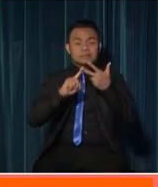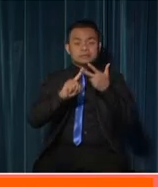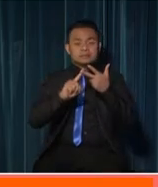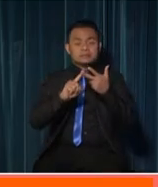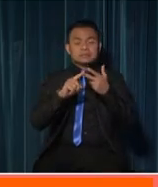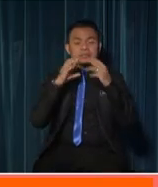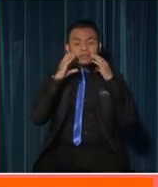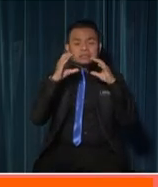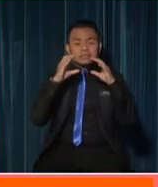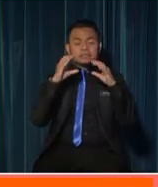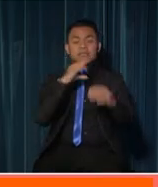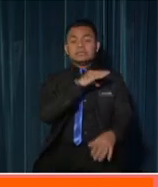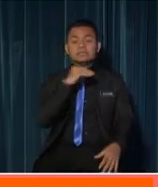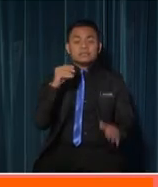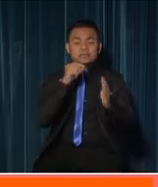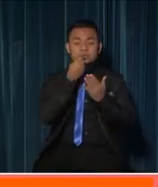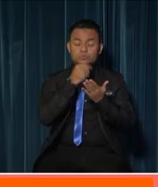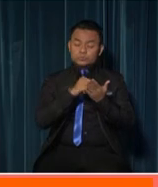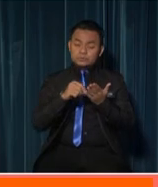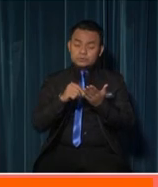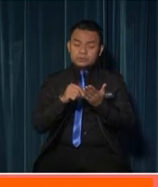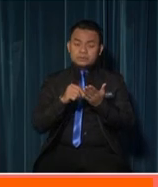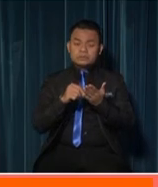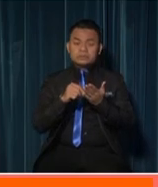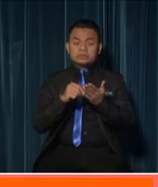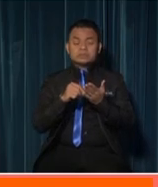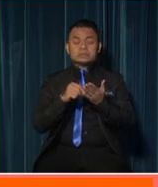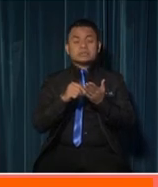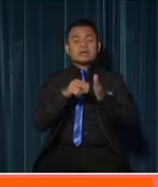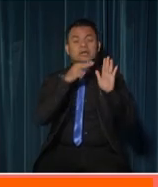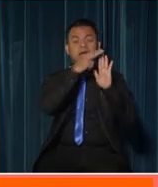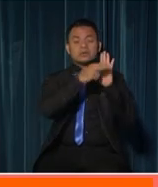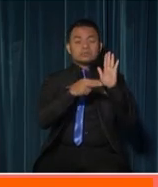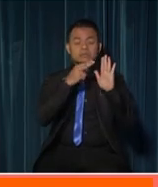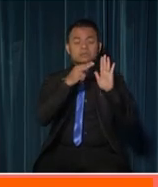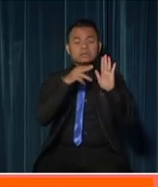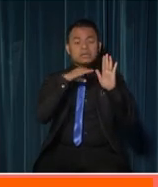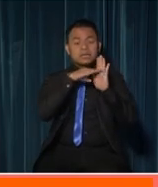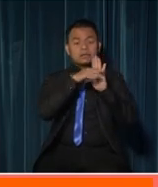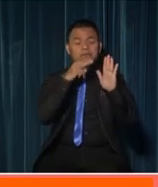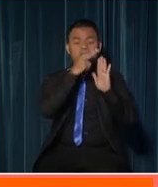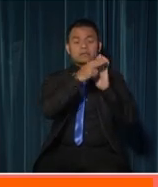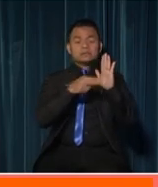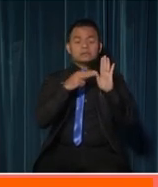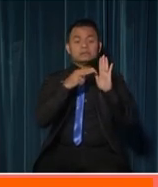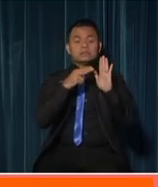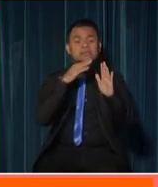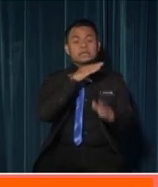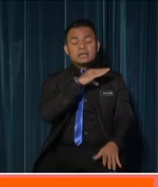write time in hour, half an hour, and quarter